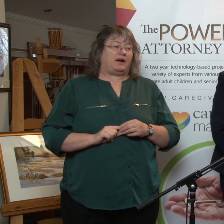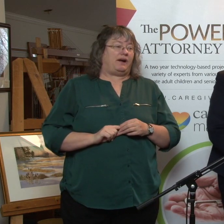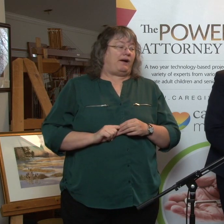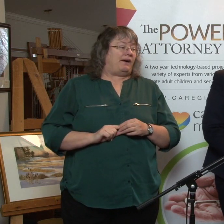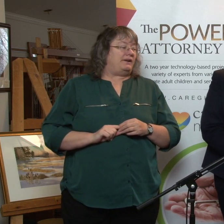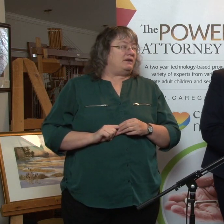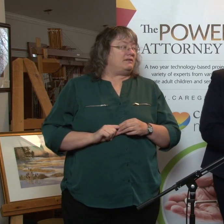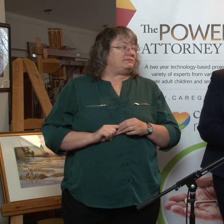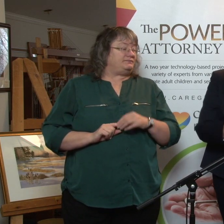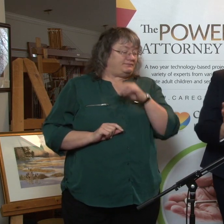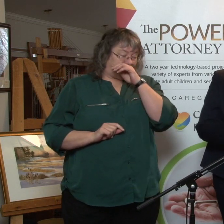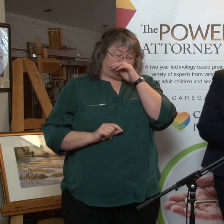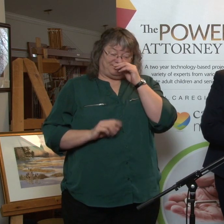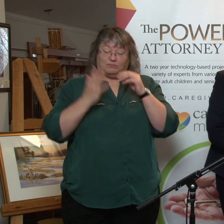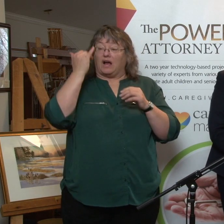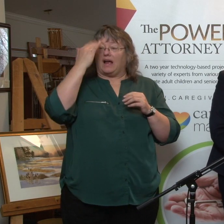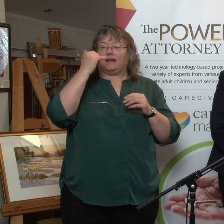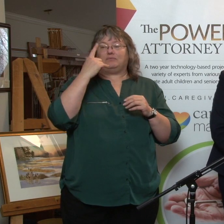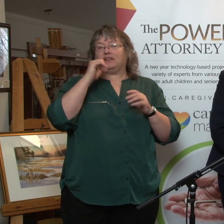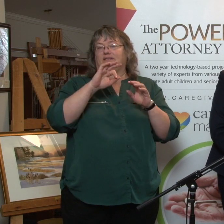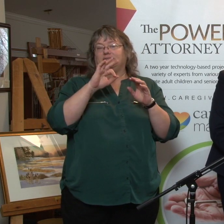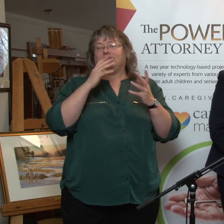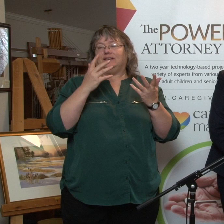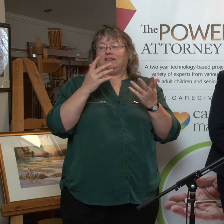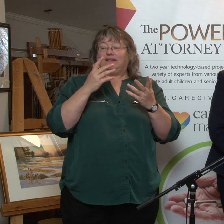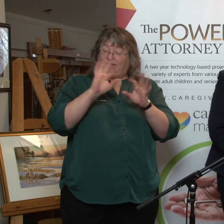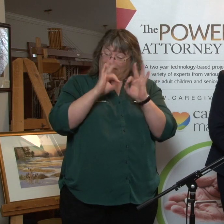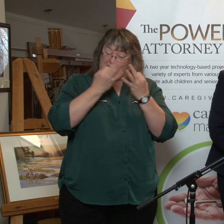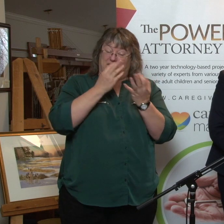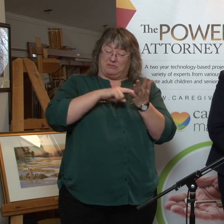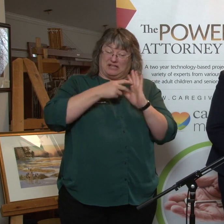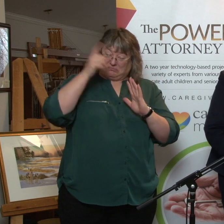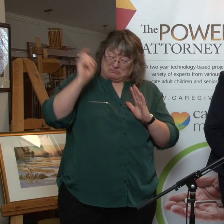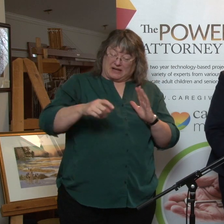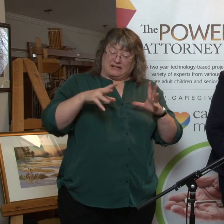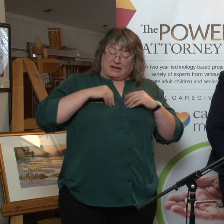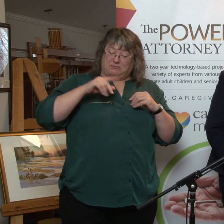Just because they're family doesn't mean you have to be a power of attorney.